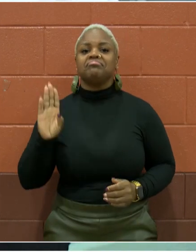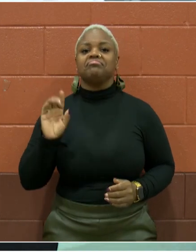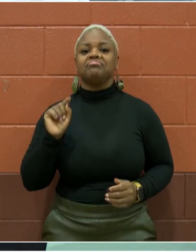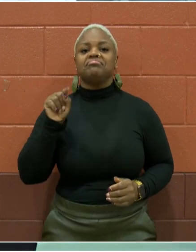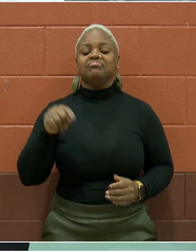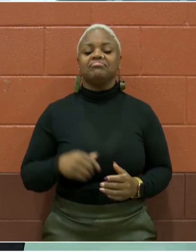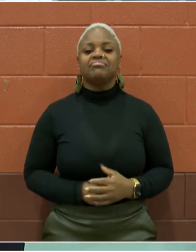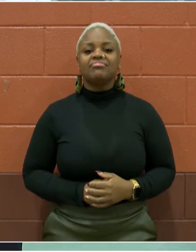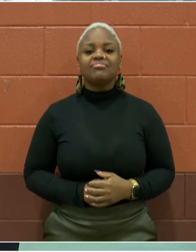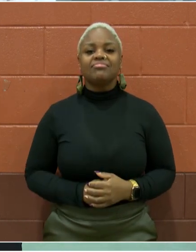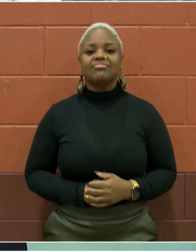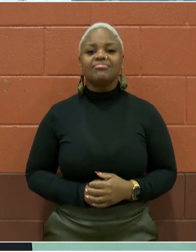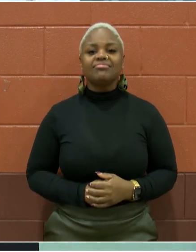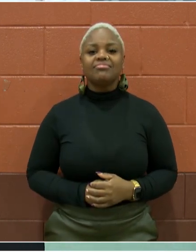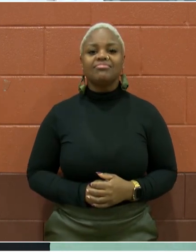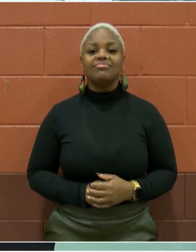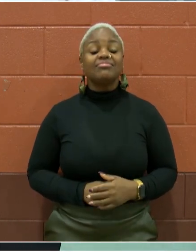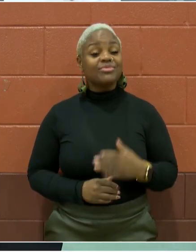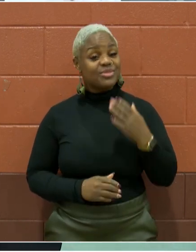Good morning.